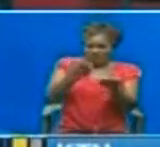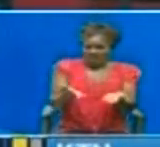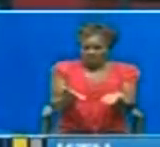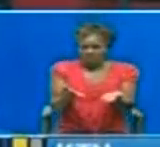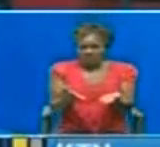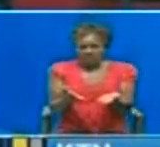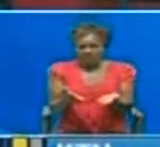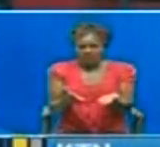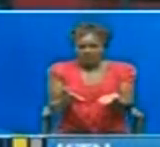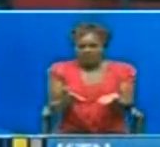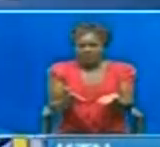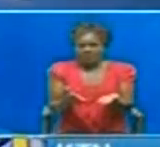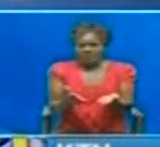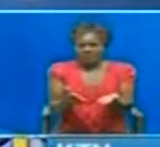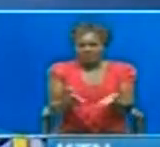And